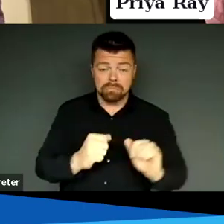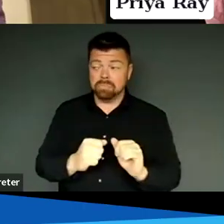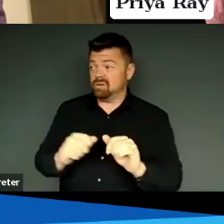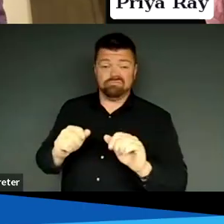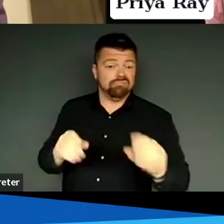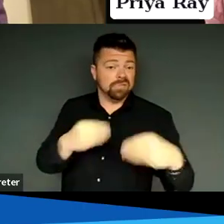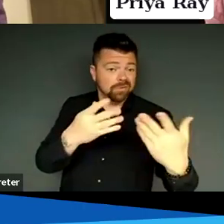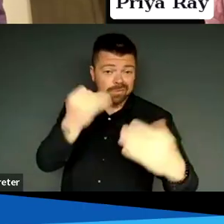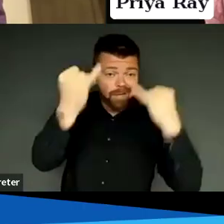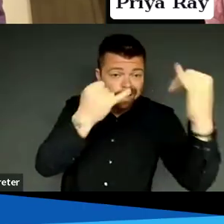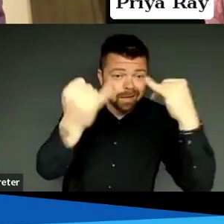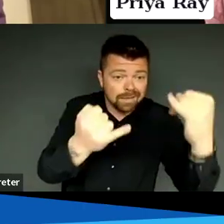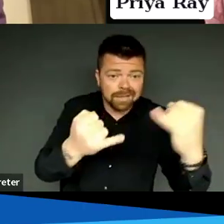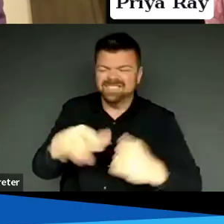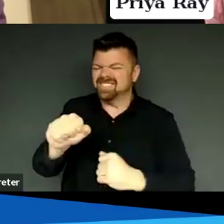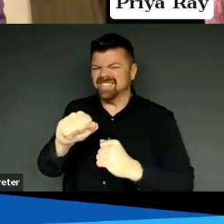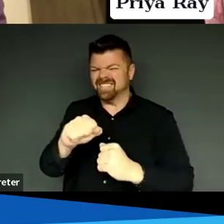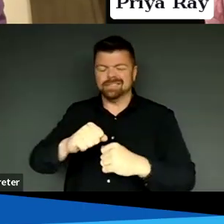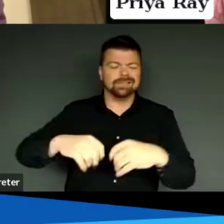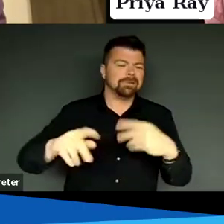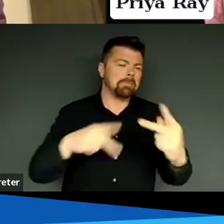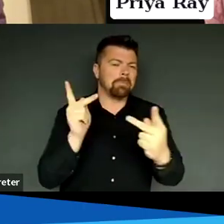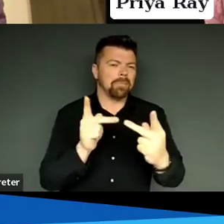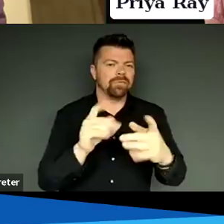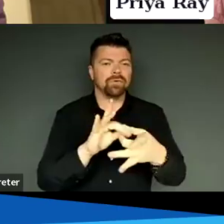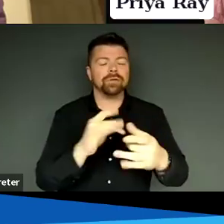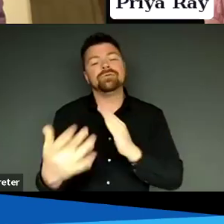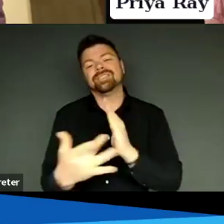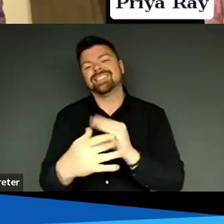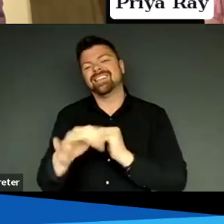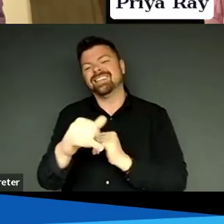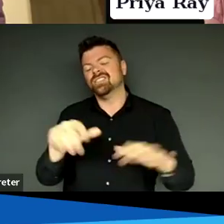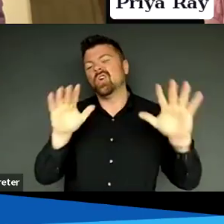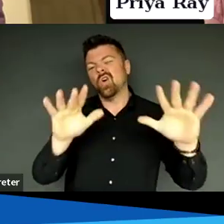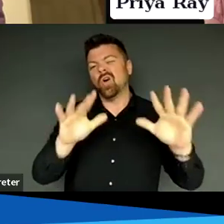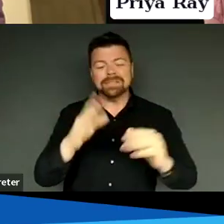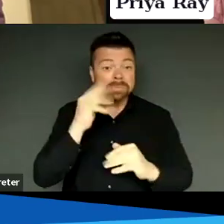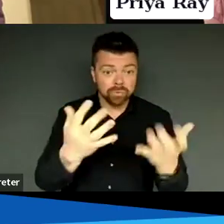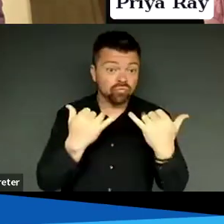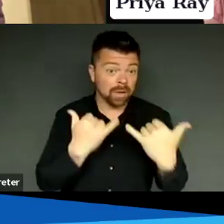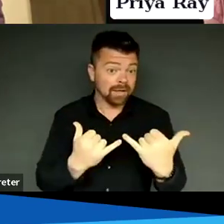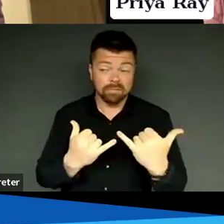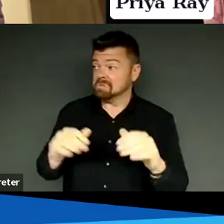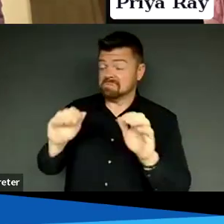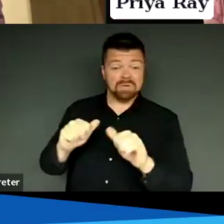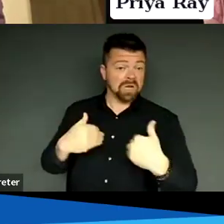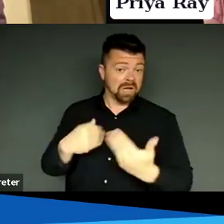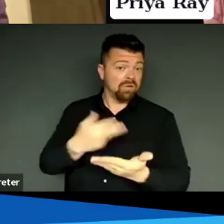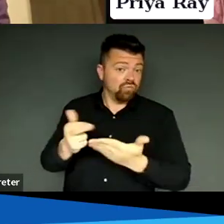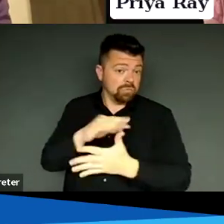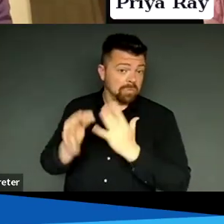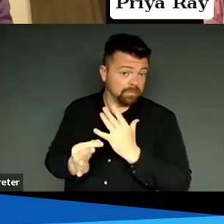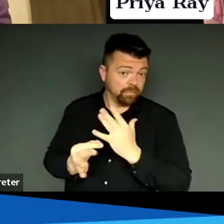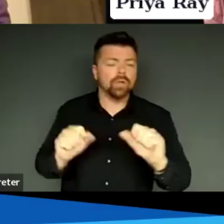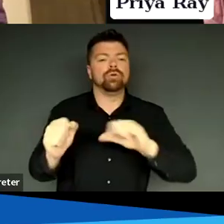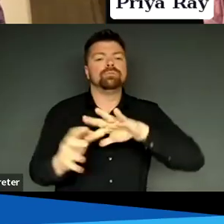beauty good, of technology. Yes. yeah, we live in a great time for that kind of thing. So, talk